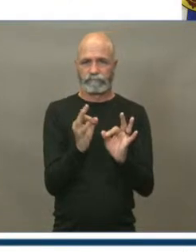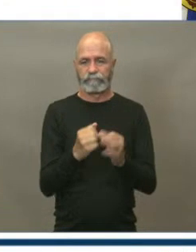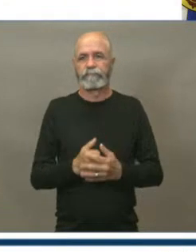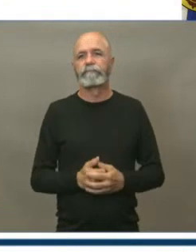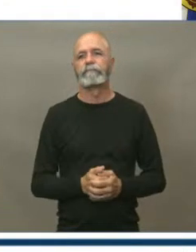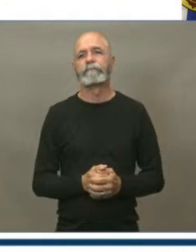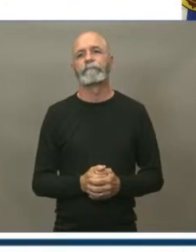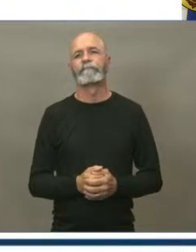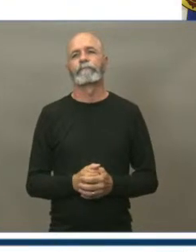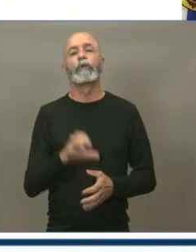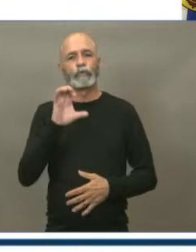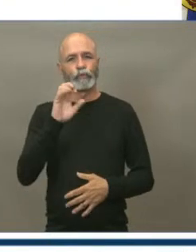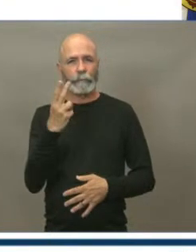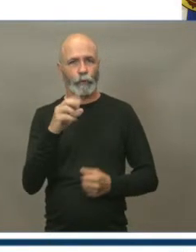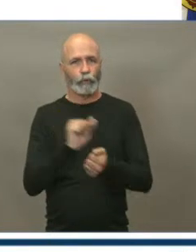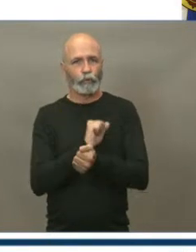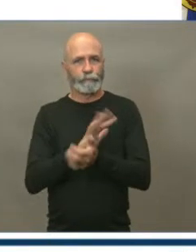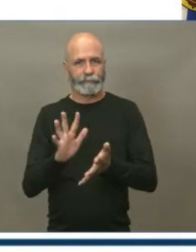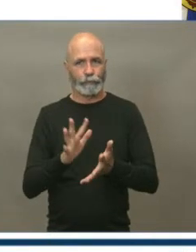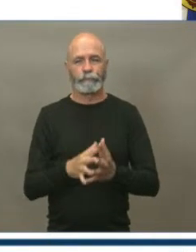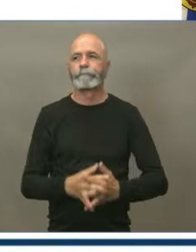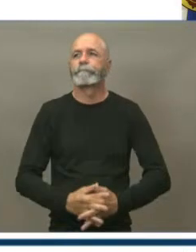Nabal.